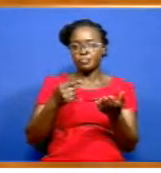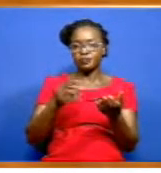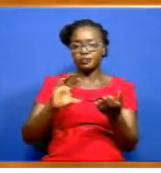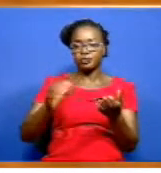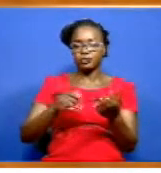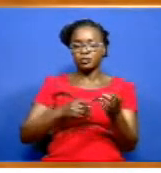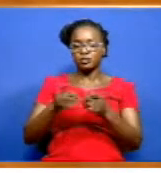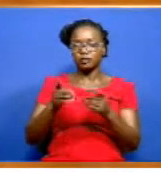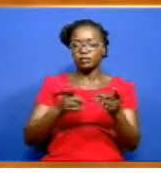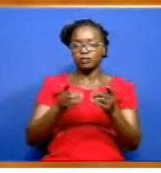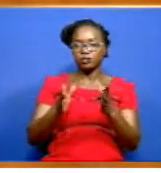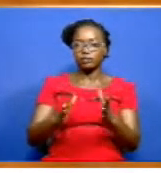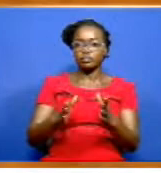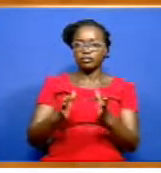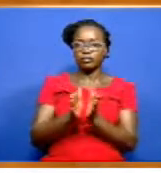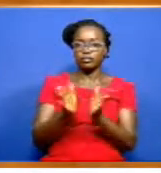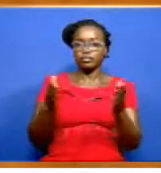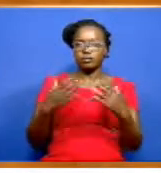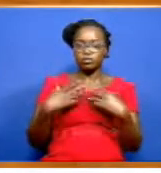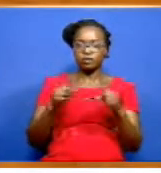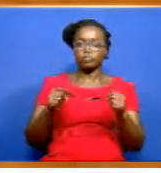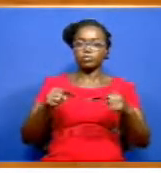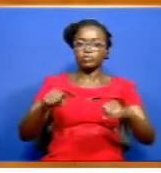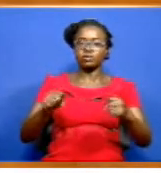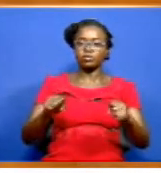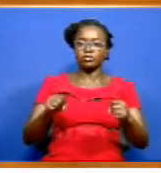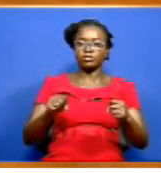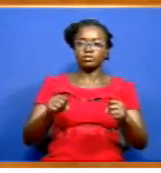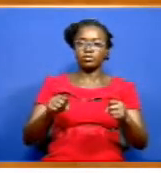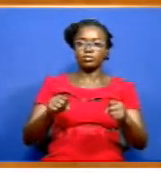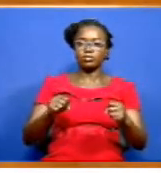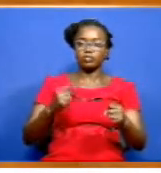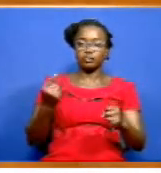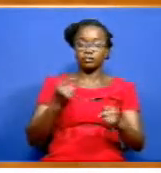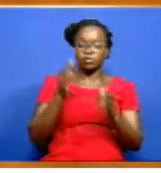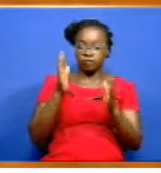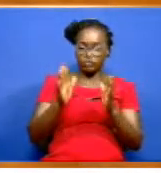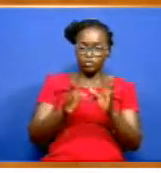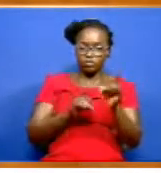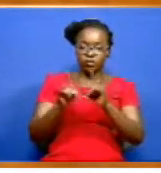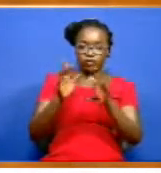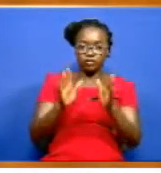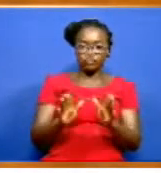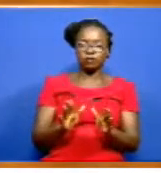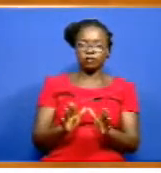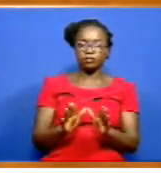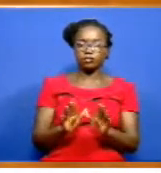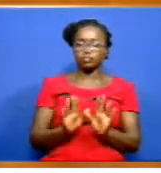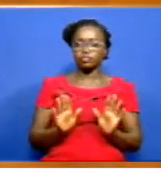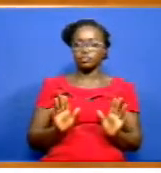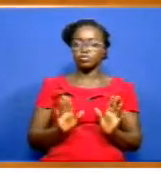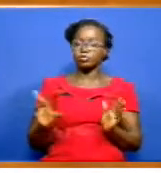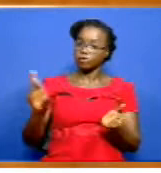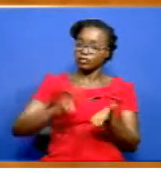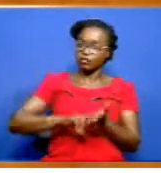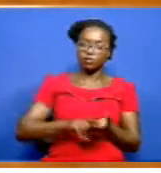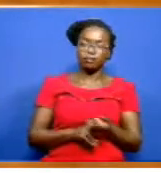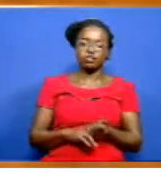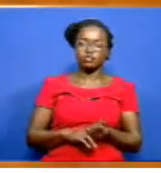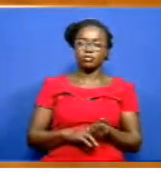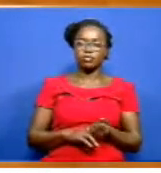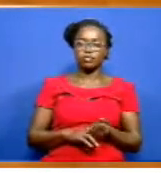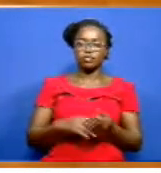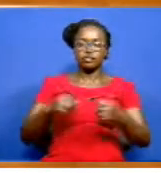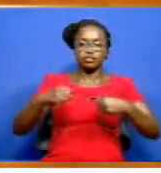Health. Border borders shall strictly carry only one passenger. Let me repeat.